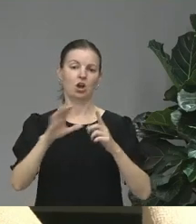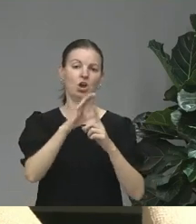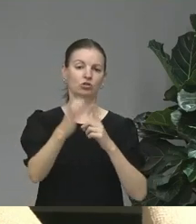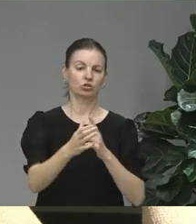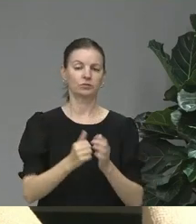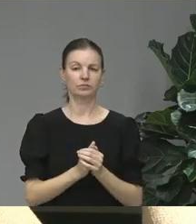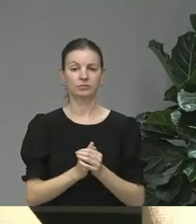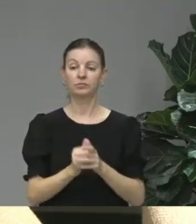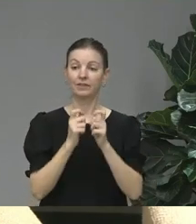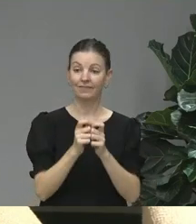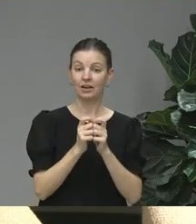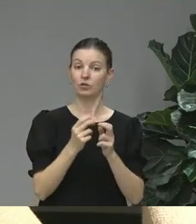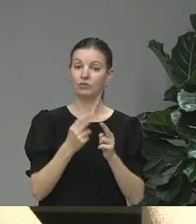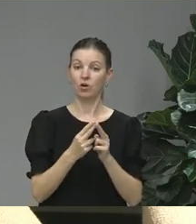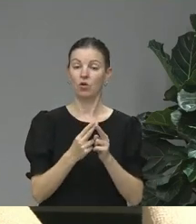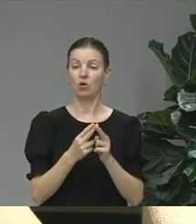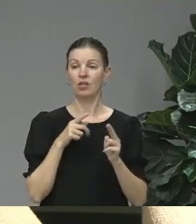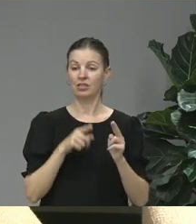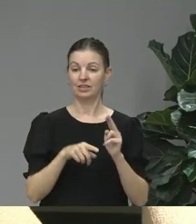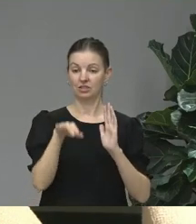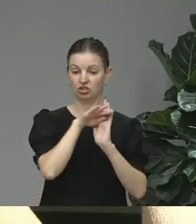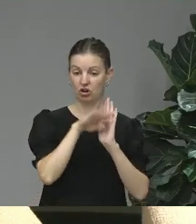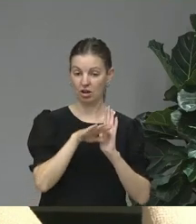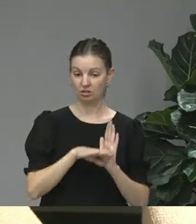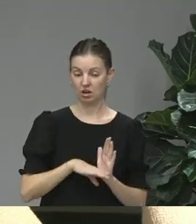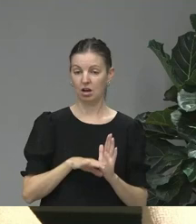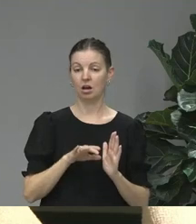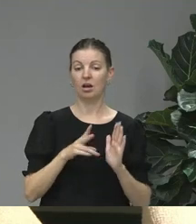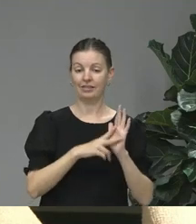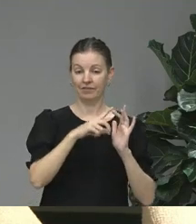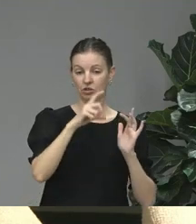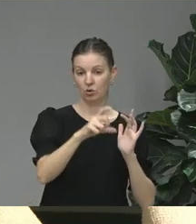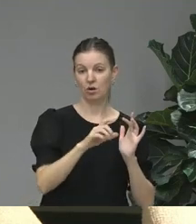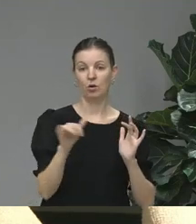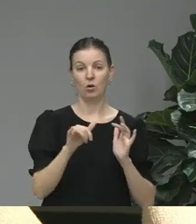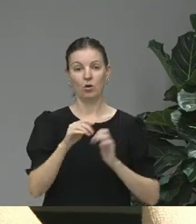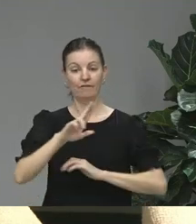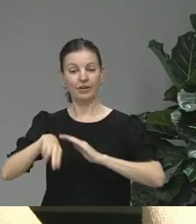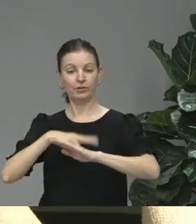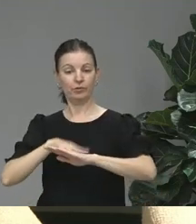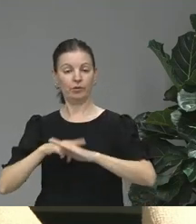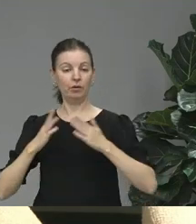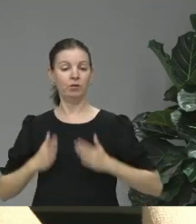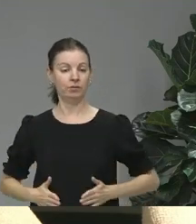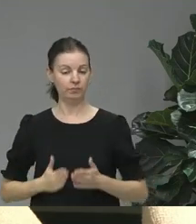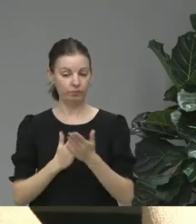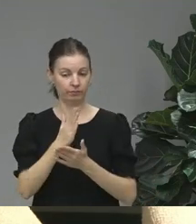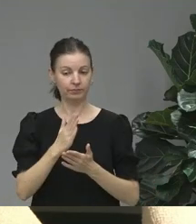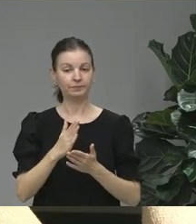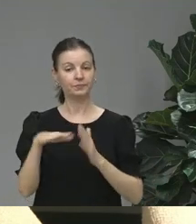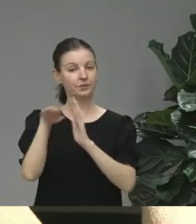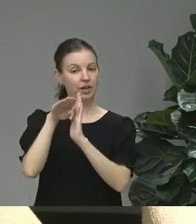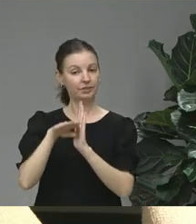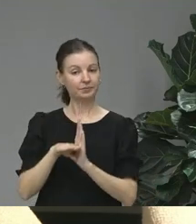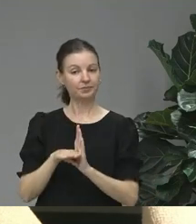Victorian Charter or like what's being proposed here for a federal commission, a federal charter of human rights, is that it